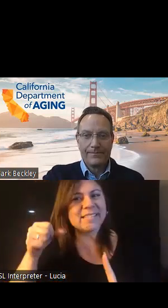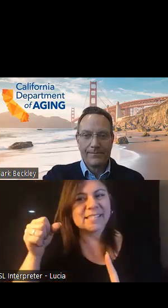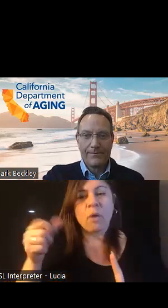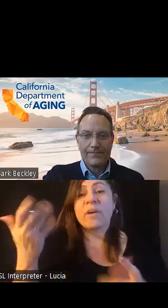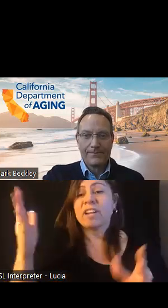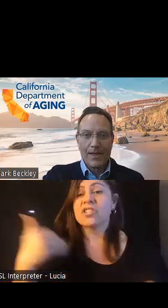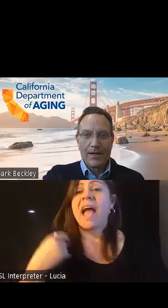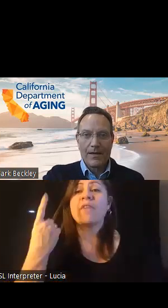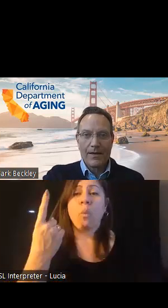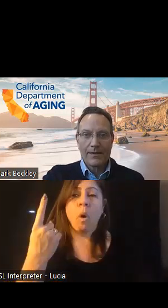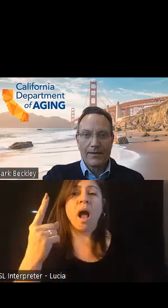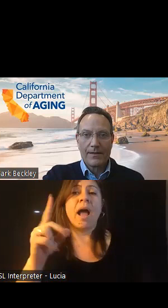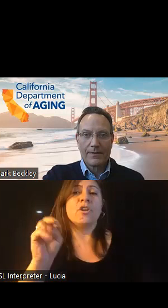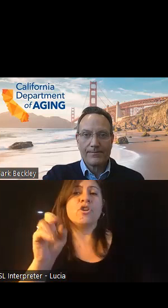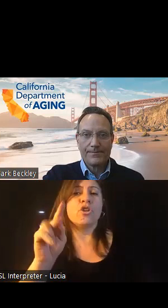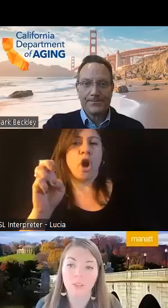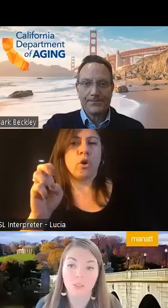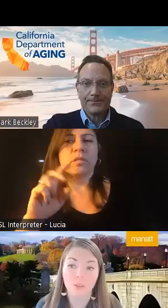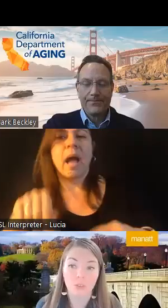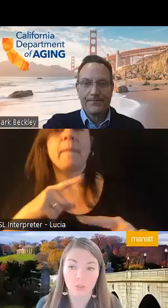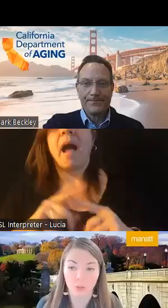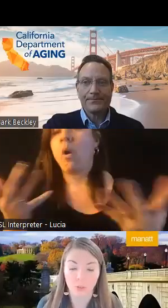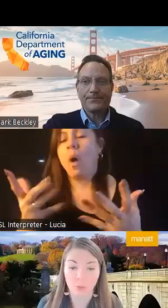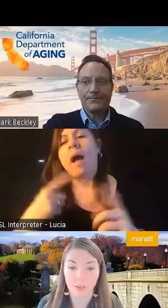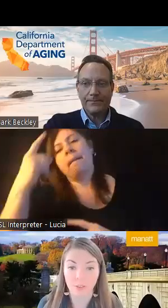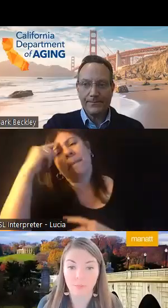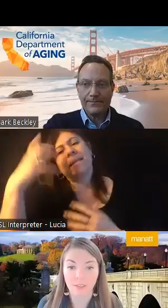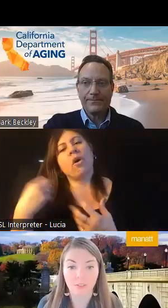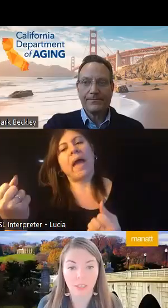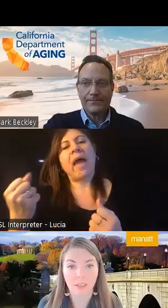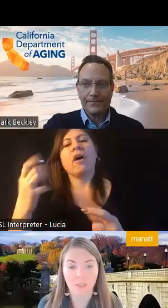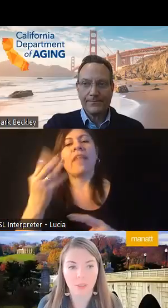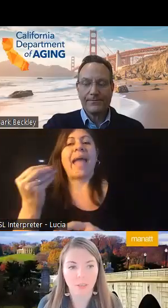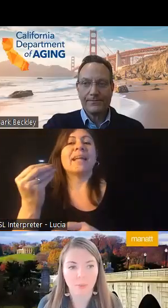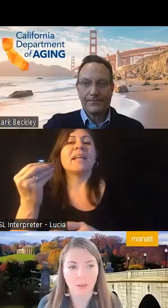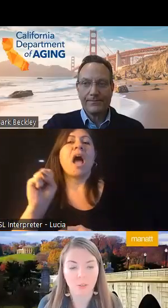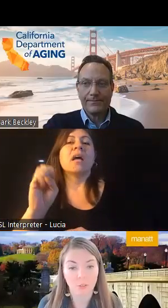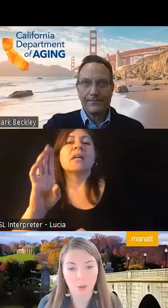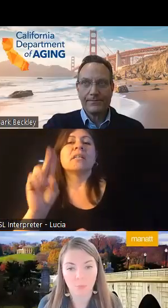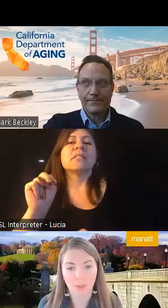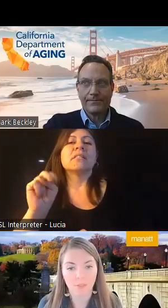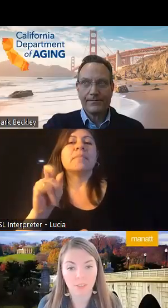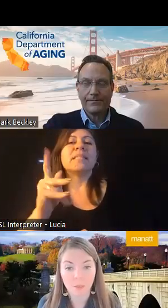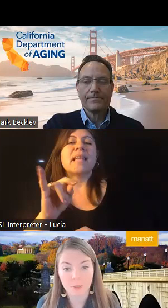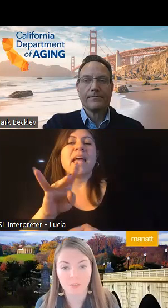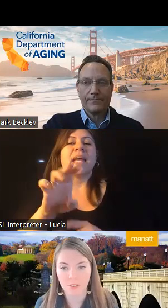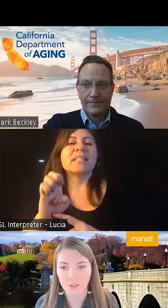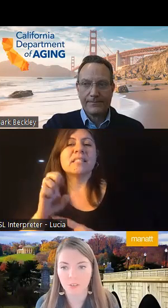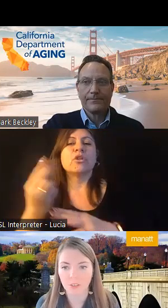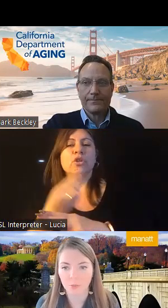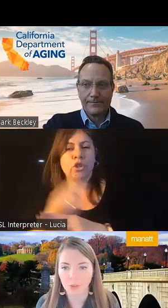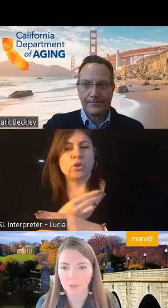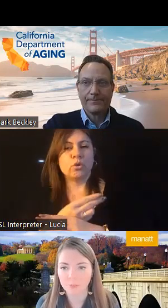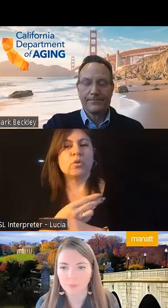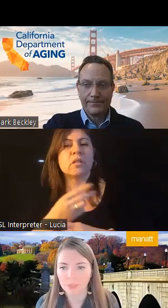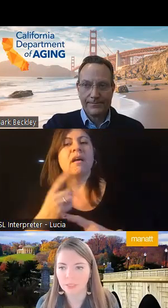note around where mental health and substance use disorder providers might fit in as we think about the scope of the types of